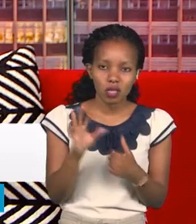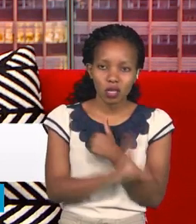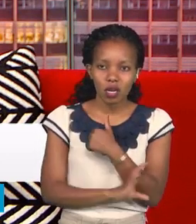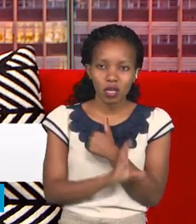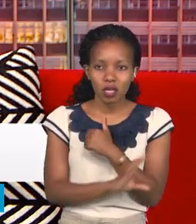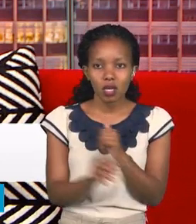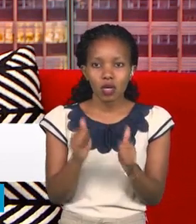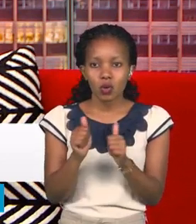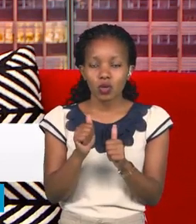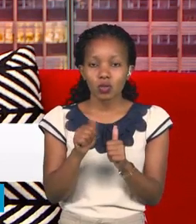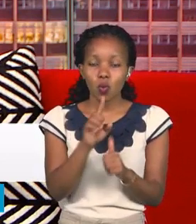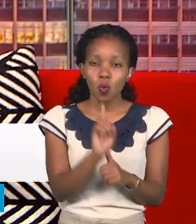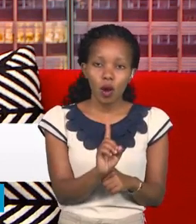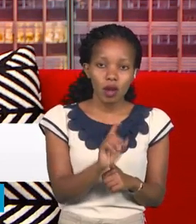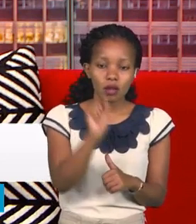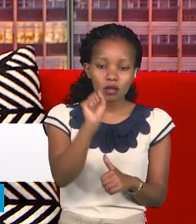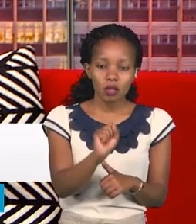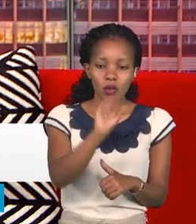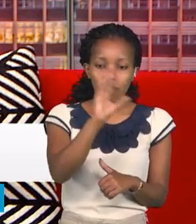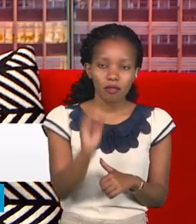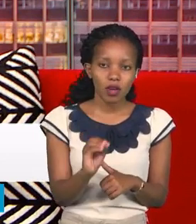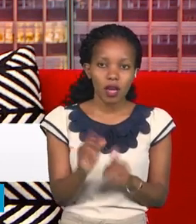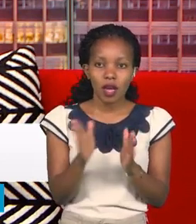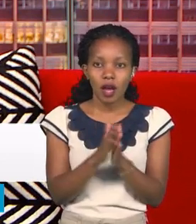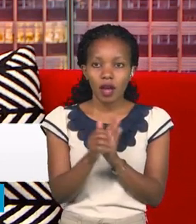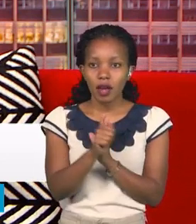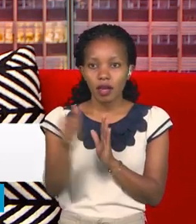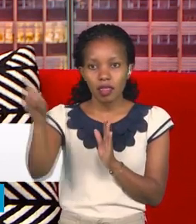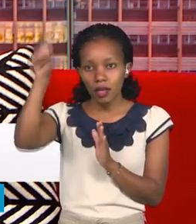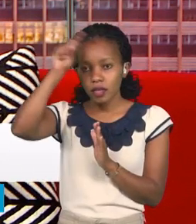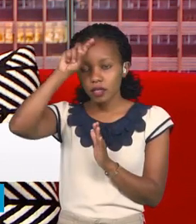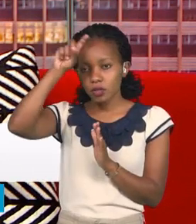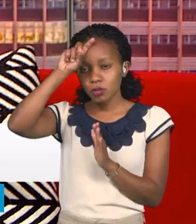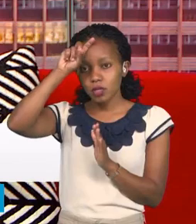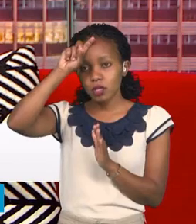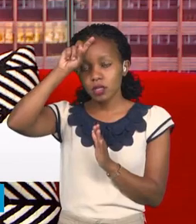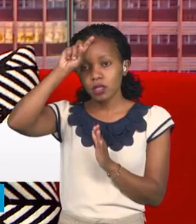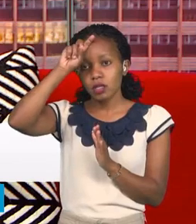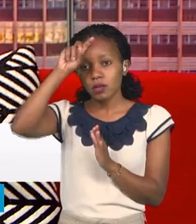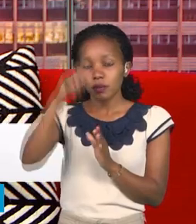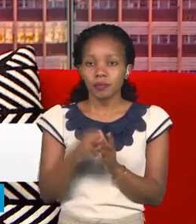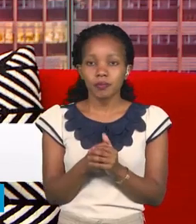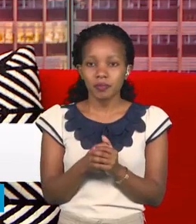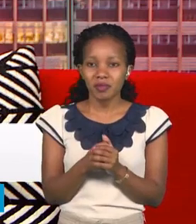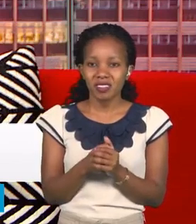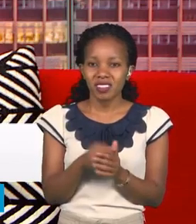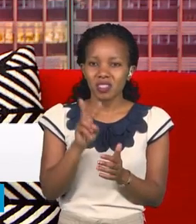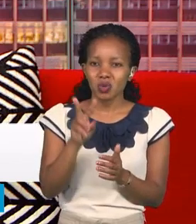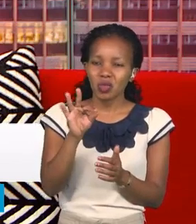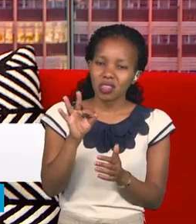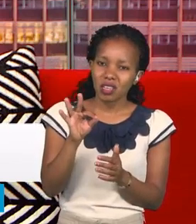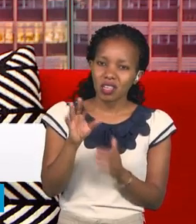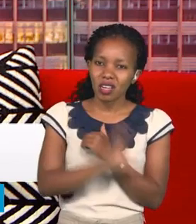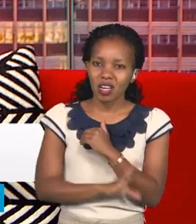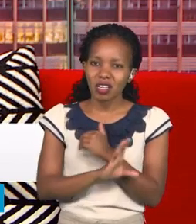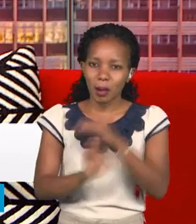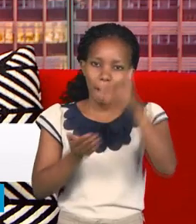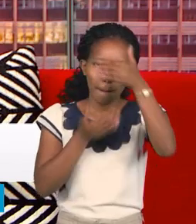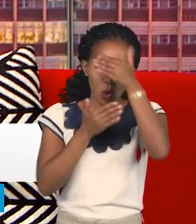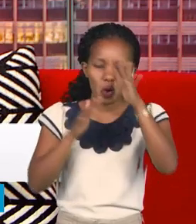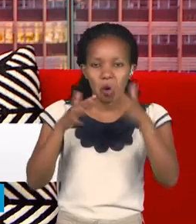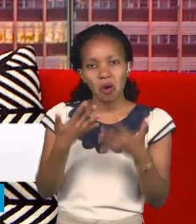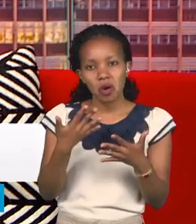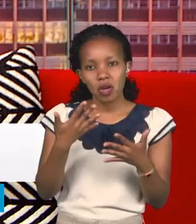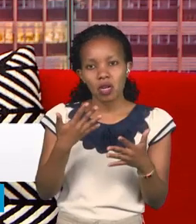hearing, one is South Africa down in south, okay. another is Egypt in the north, right? So except these two, three countries, let's say Morocco or